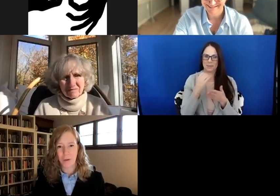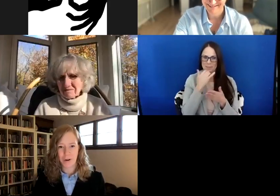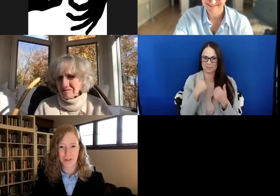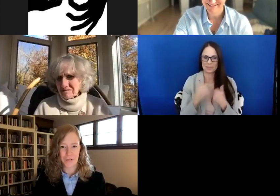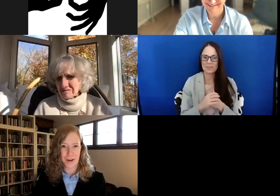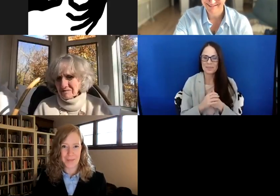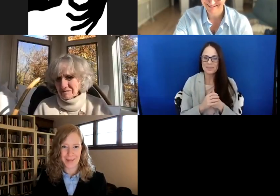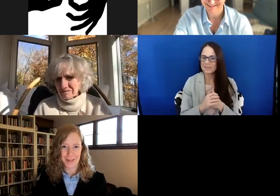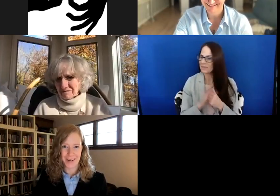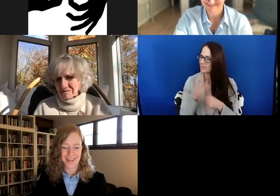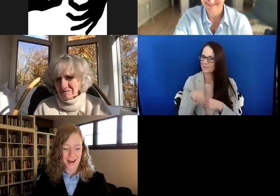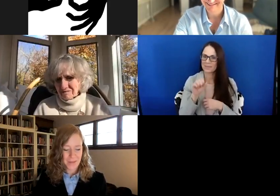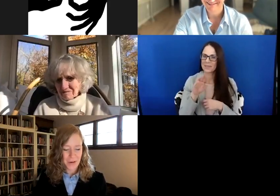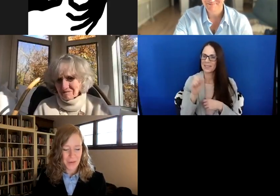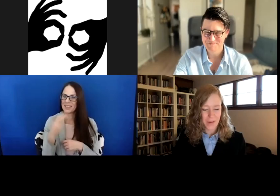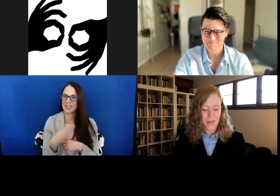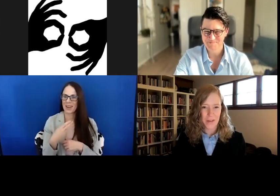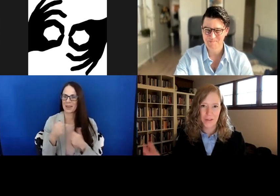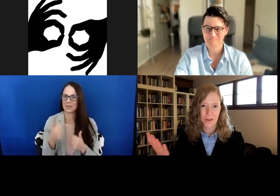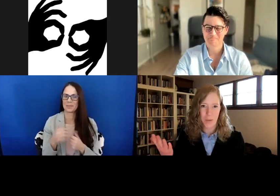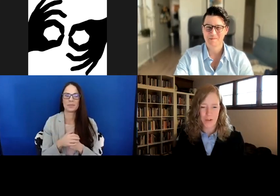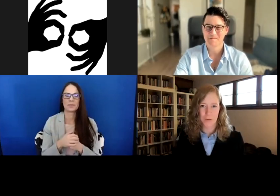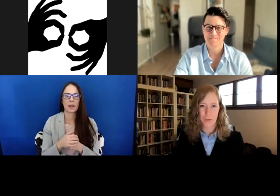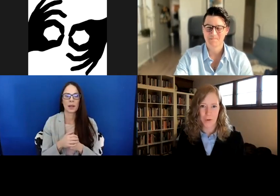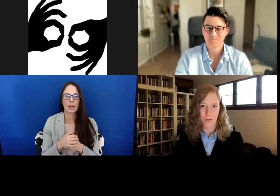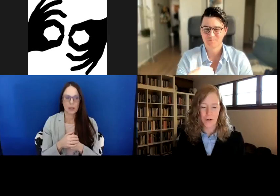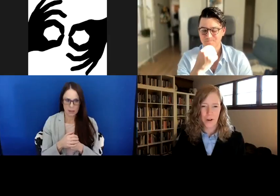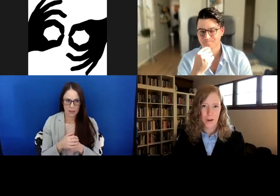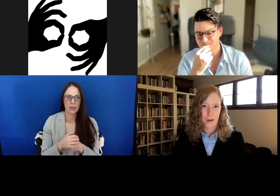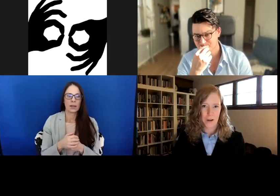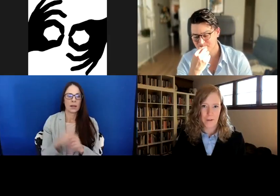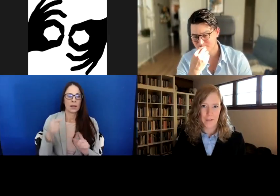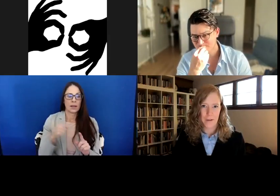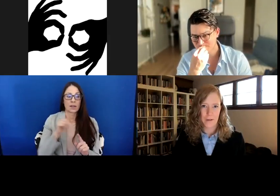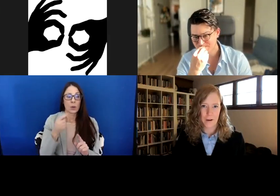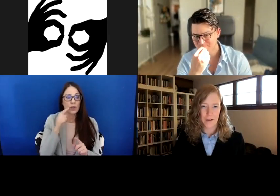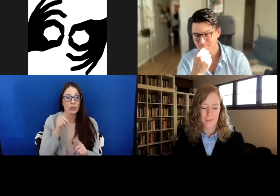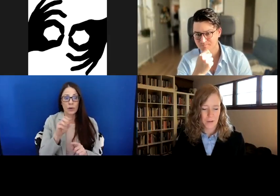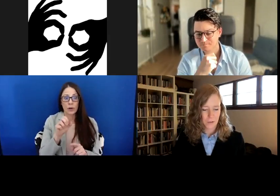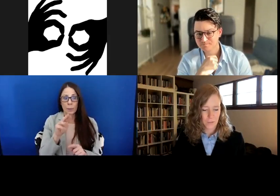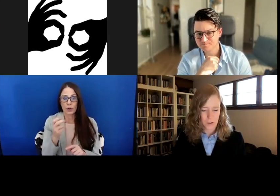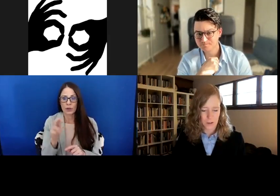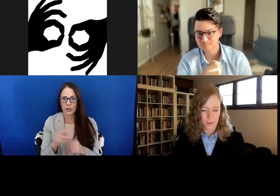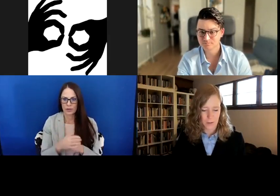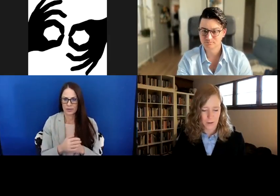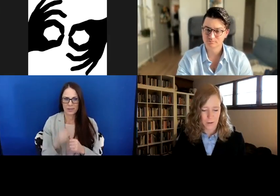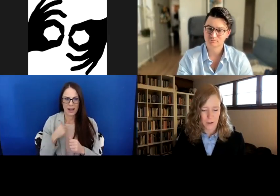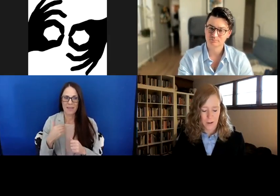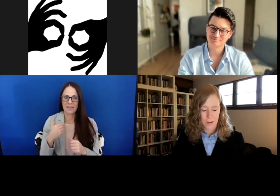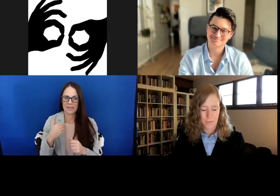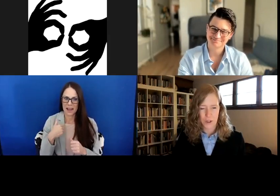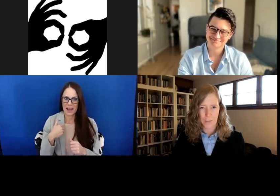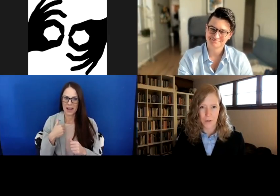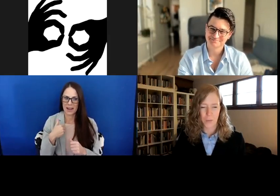Sarah works just fine. That's good. So this is a question for Mercer. And I've had the good fortune to read the